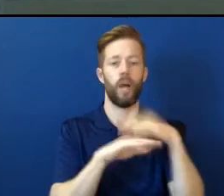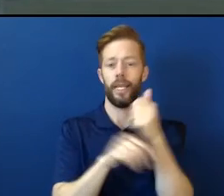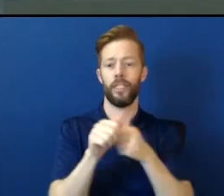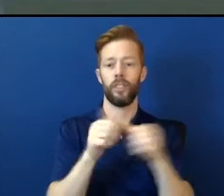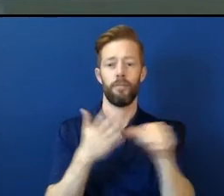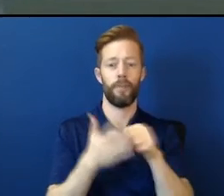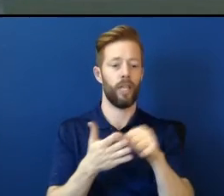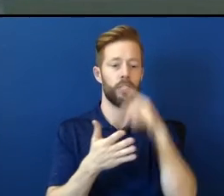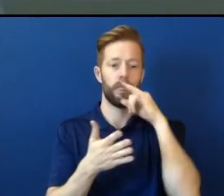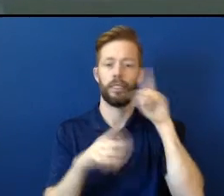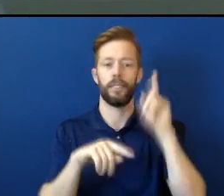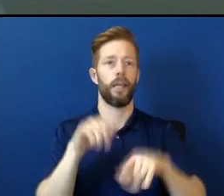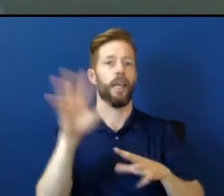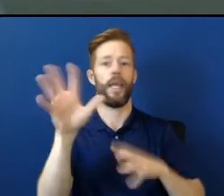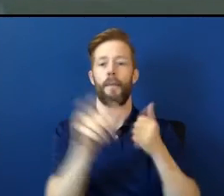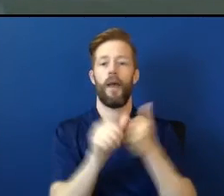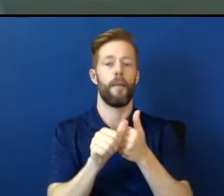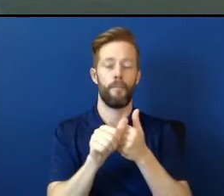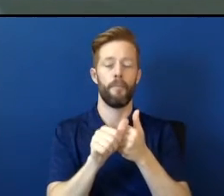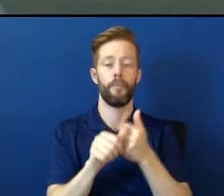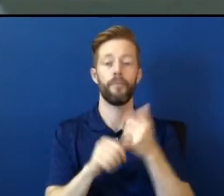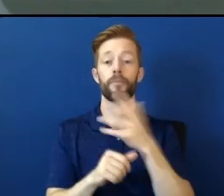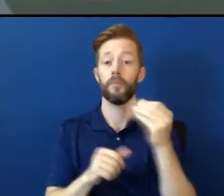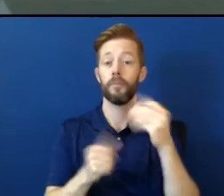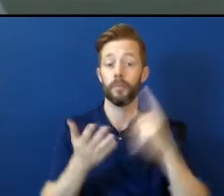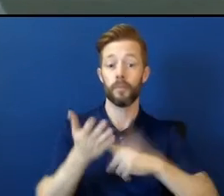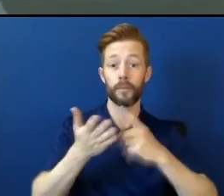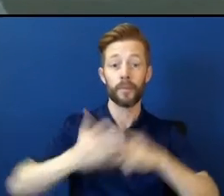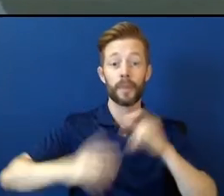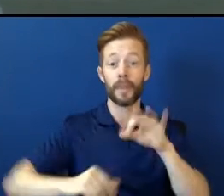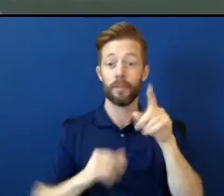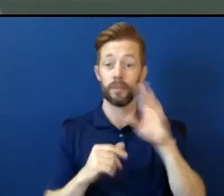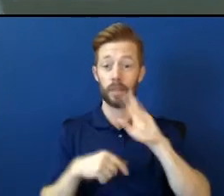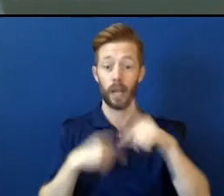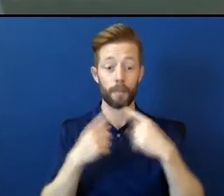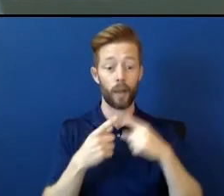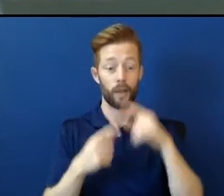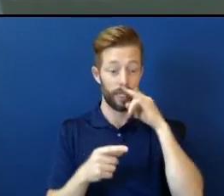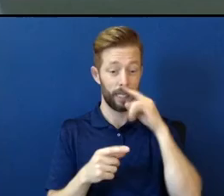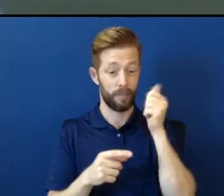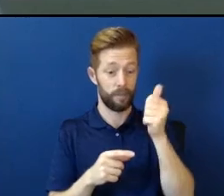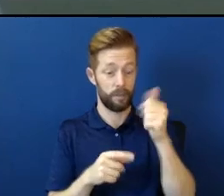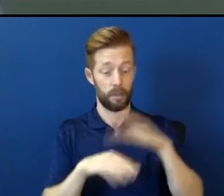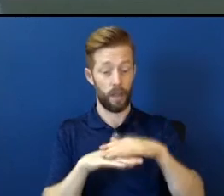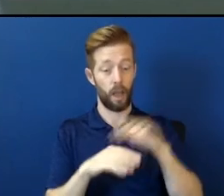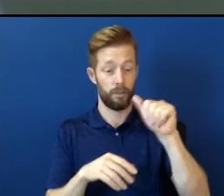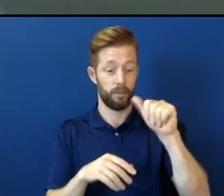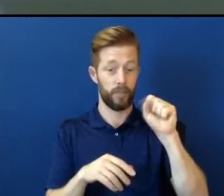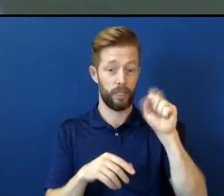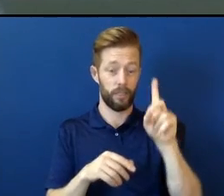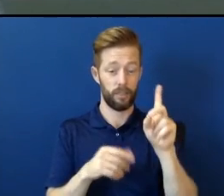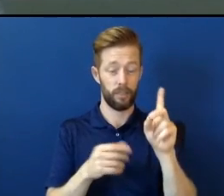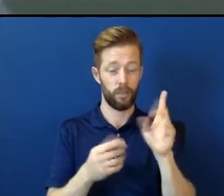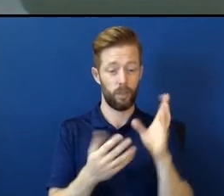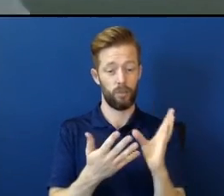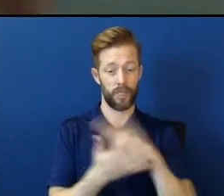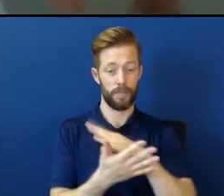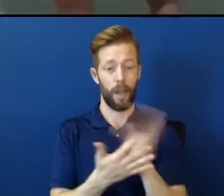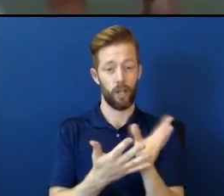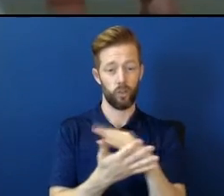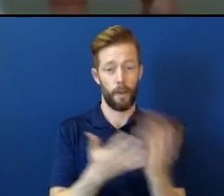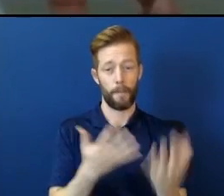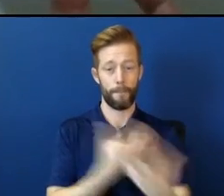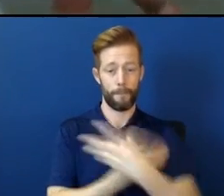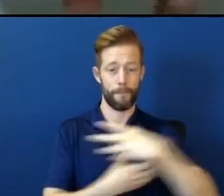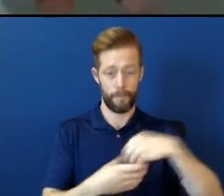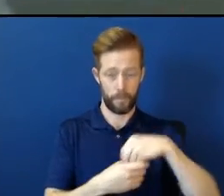them. And sometimes if you're talking about kids on the spectrum, there's just too